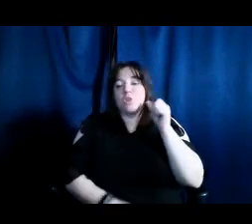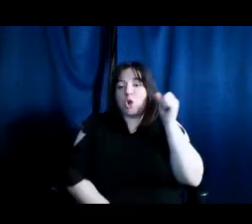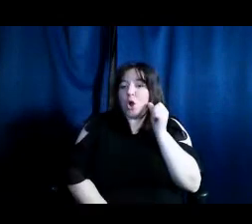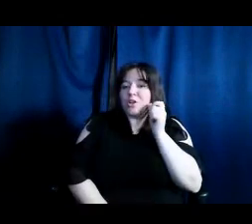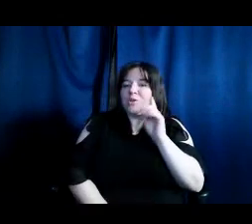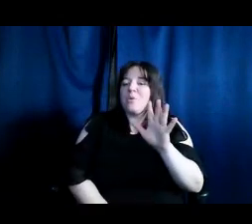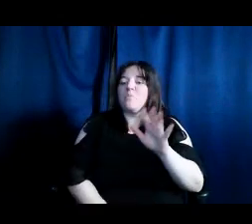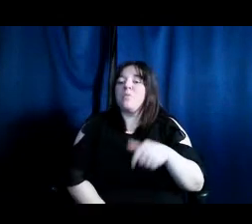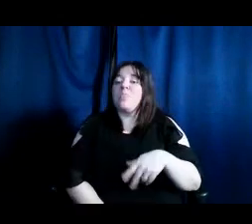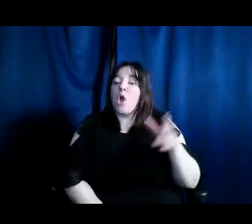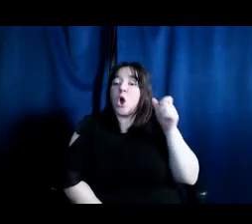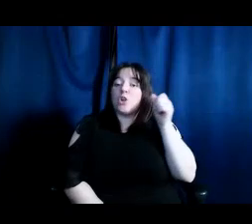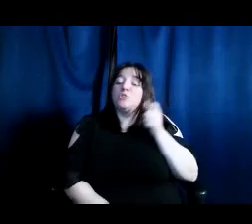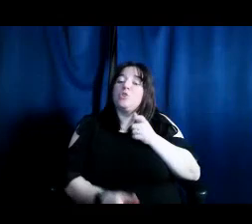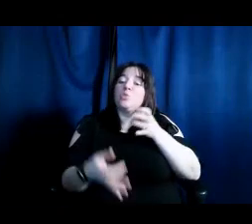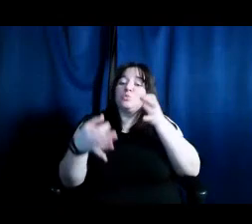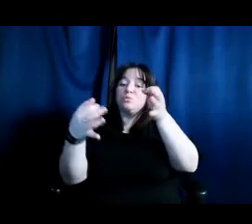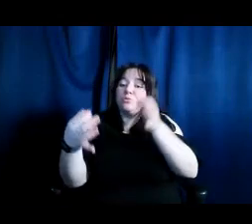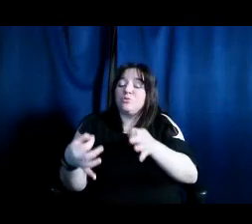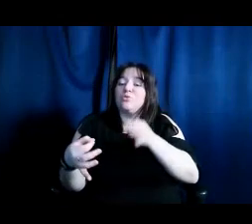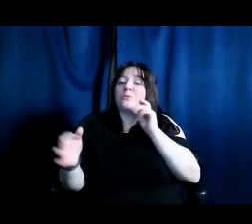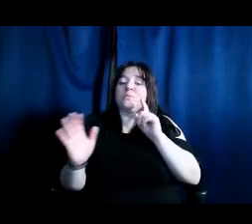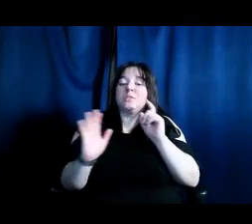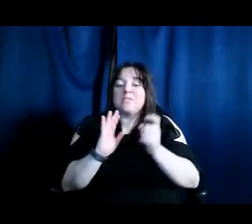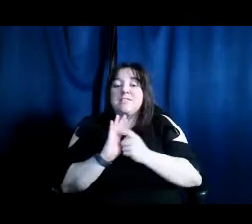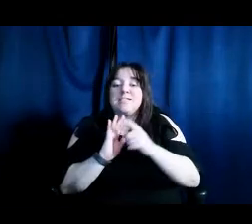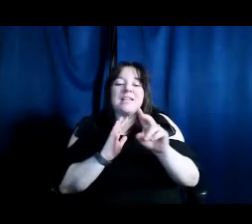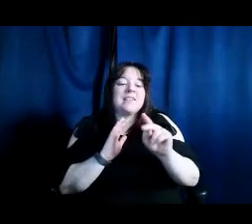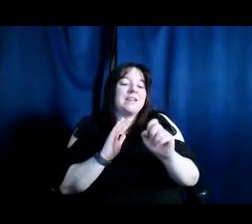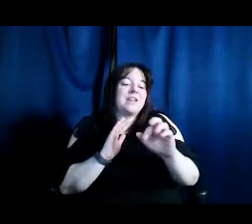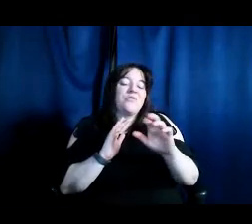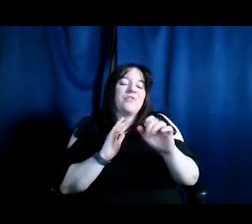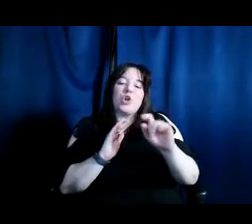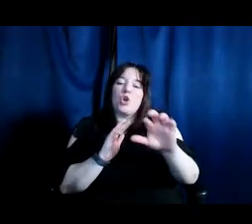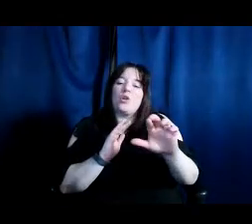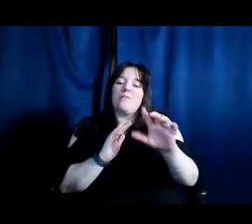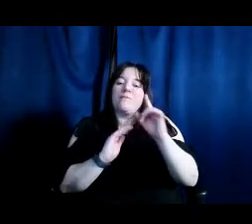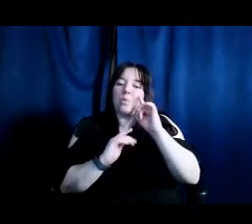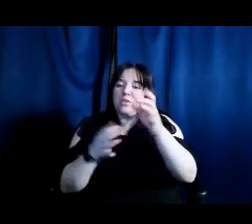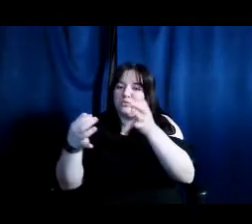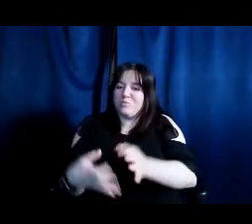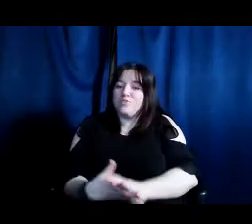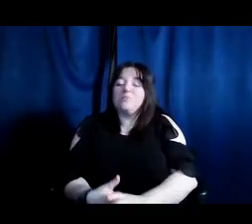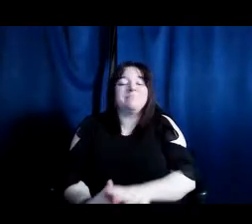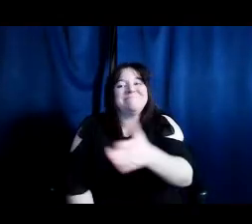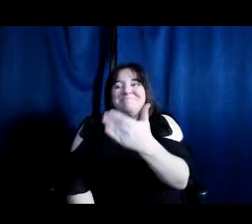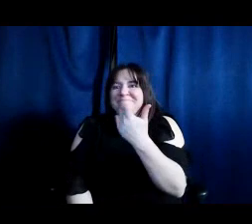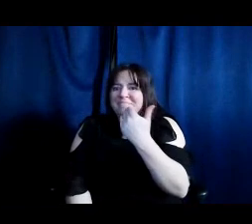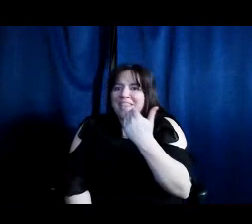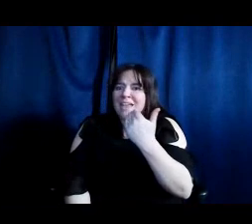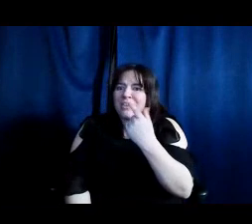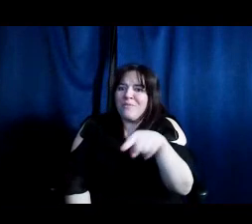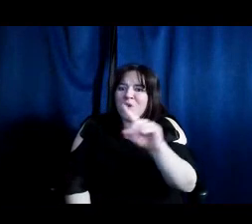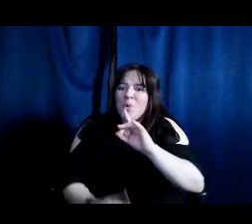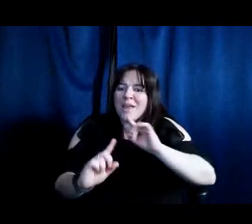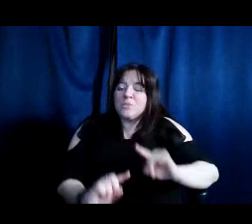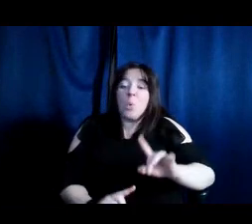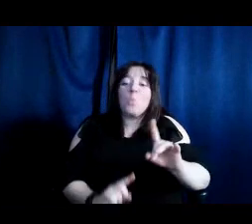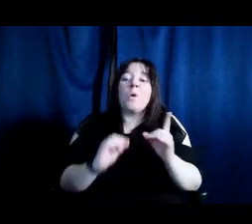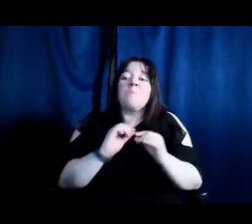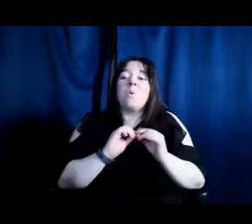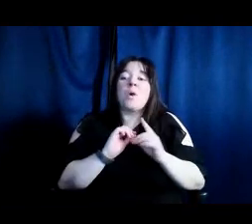description indicating the narrator and the descriptions. All right, thank you guys for participating. Oh, one more came